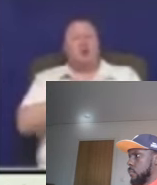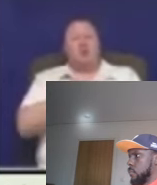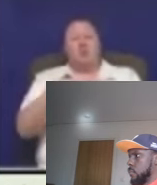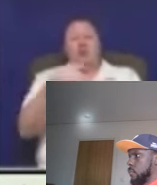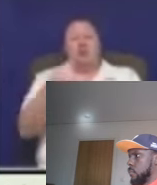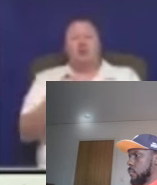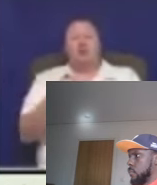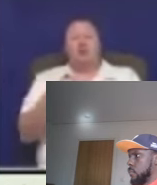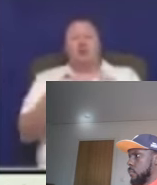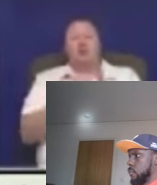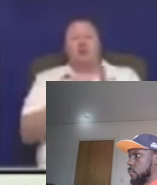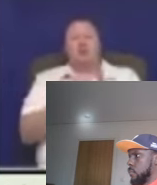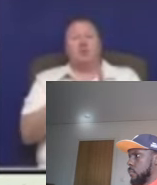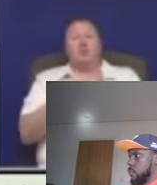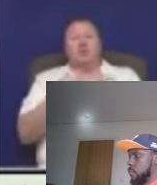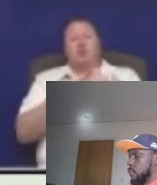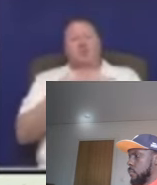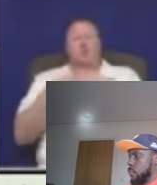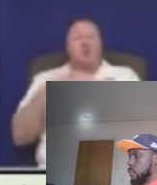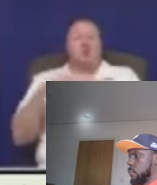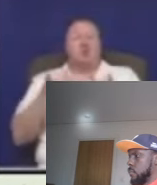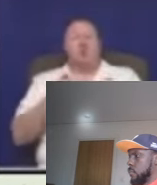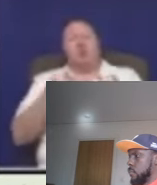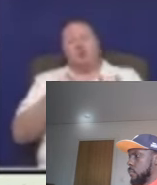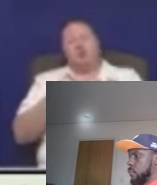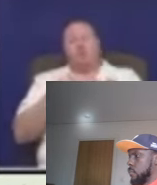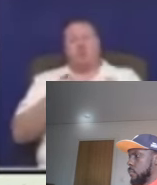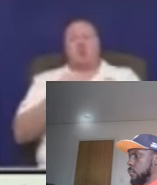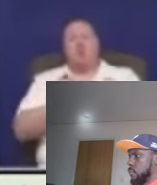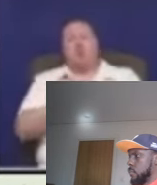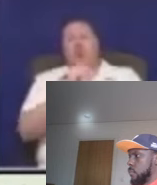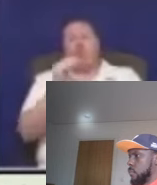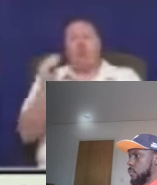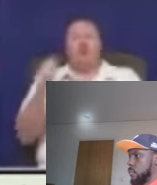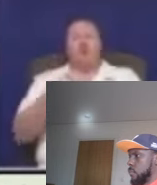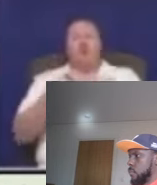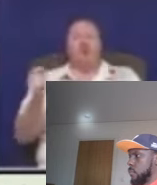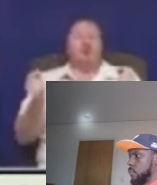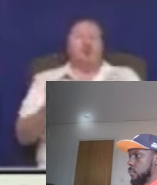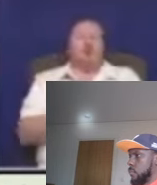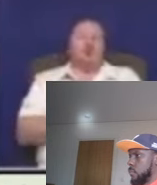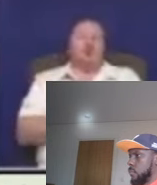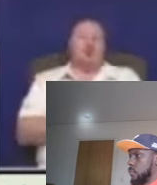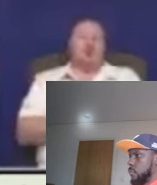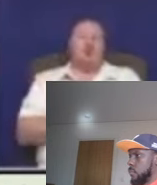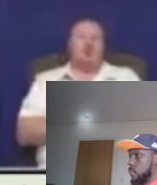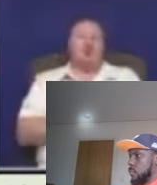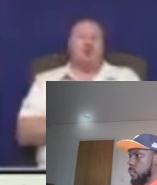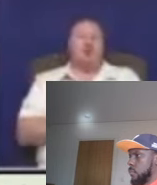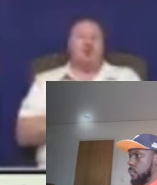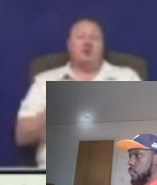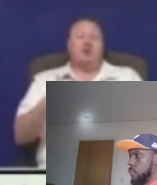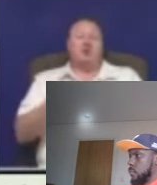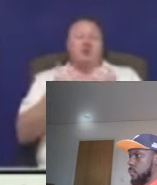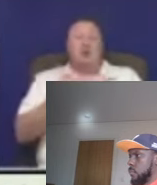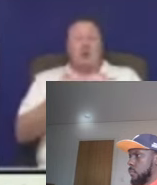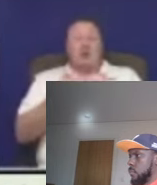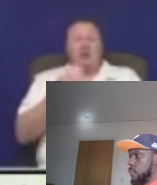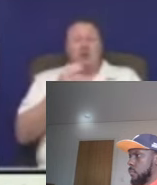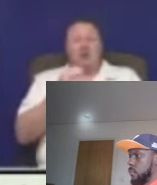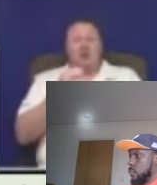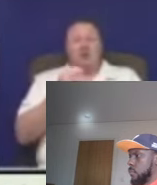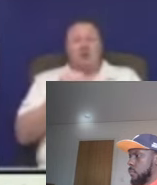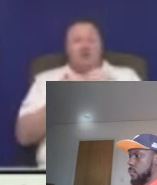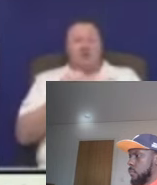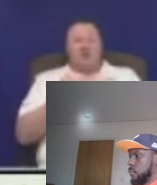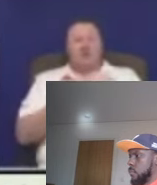too important for the communities that have waited far too long for them to be completed. To address this challenge effectively, it is important